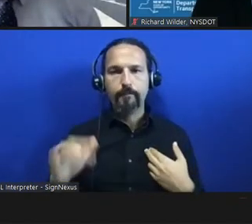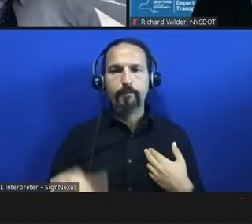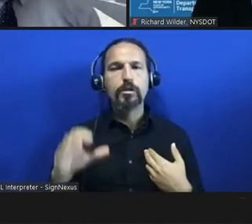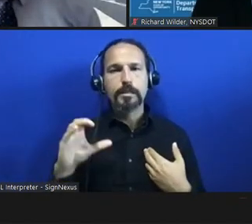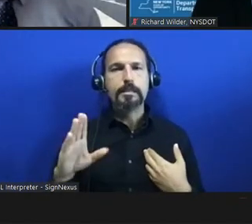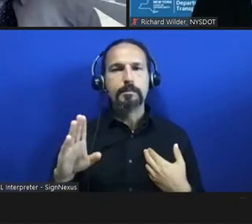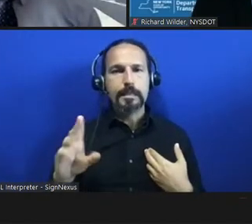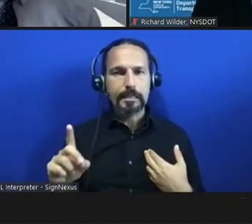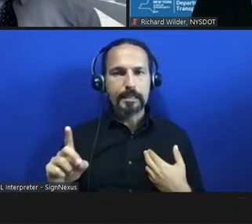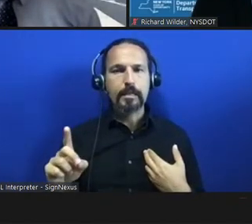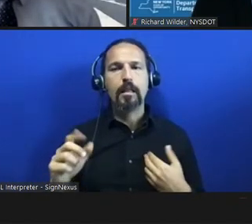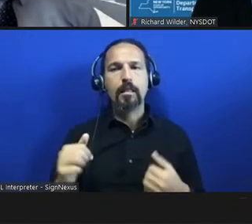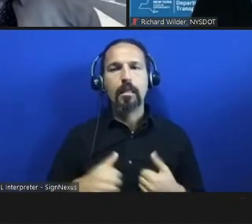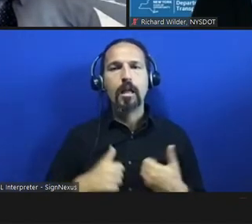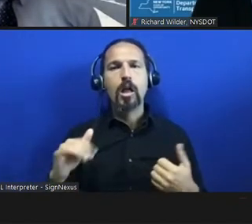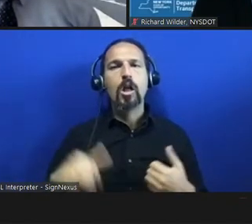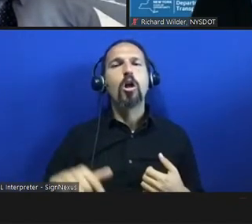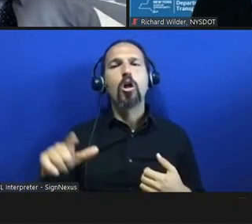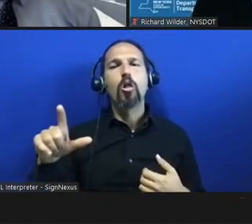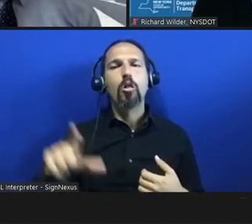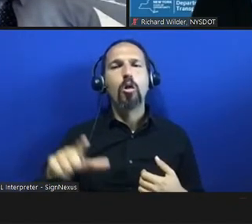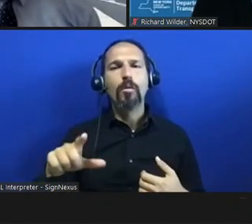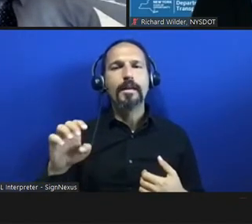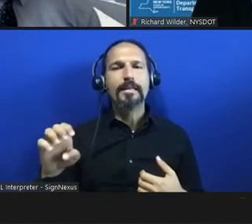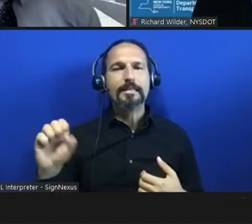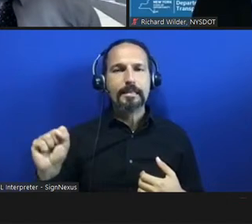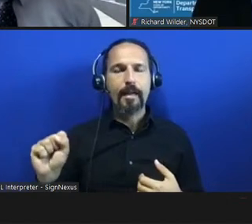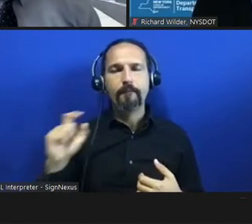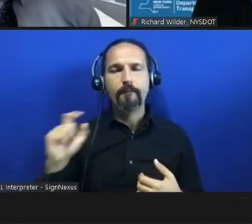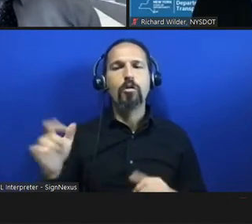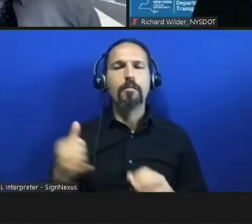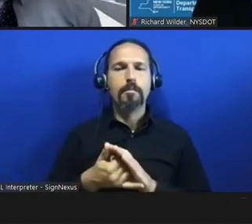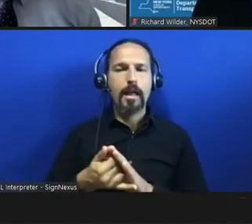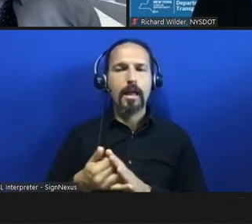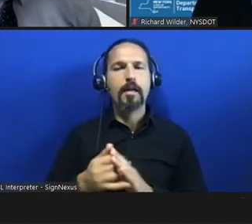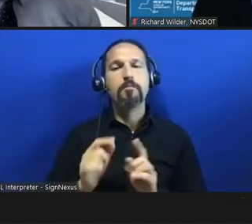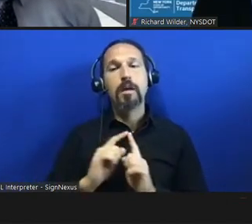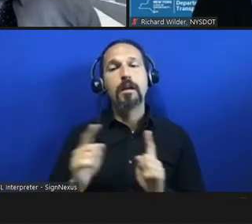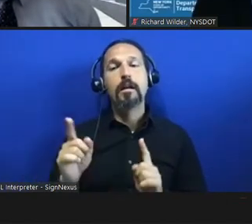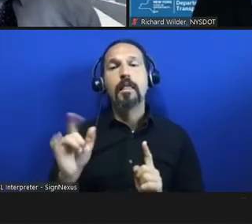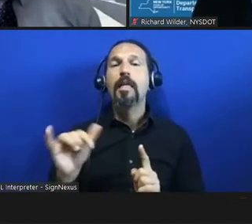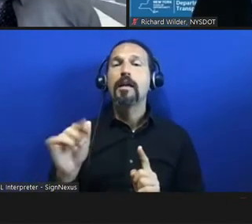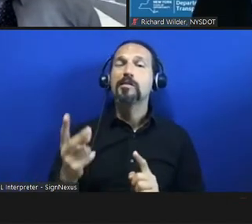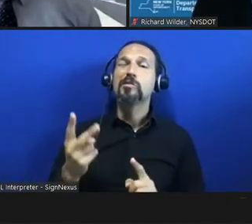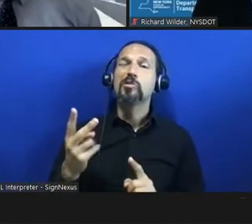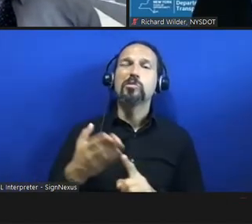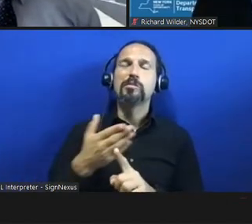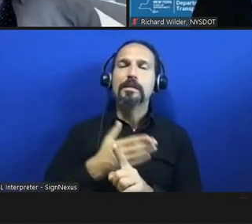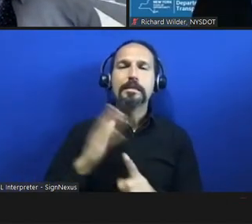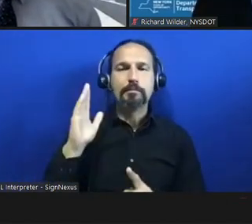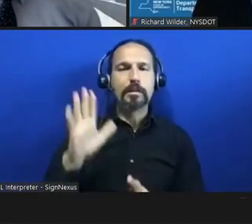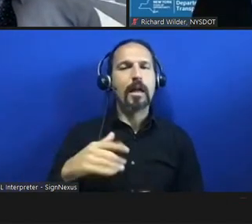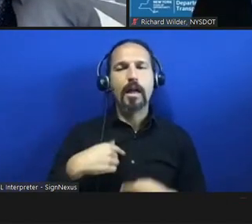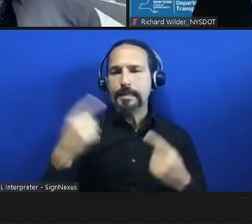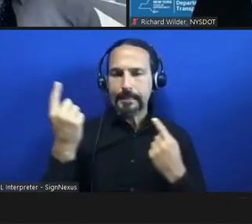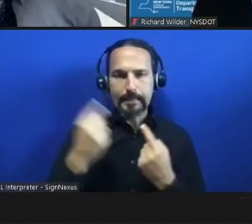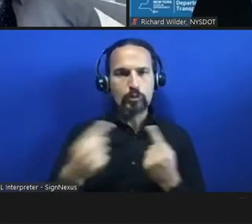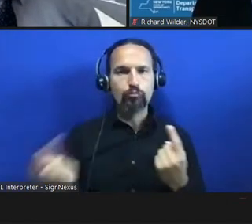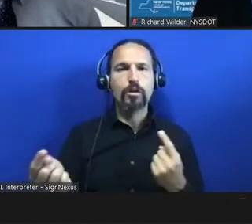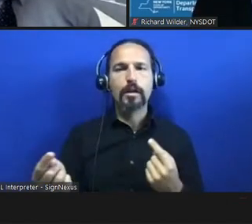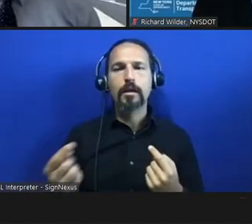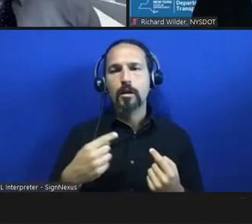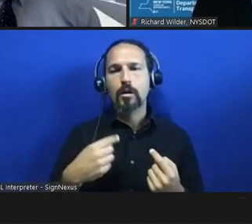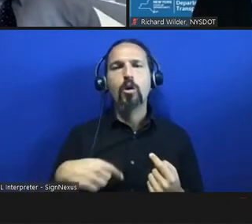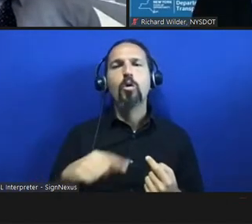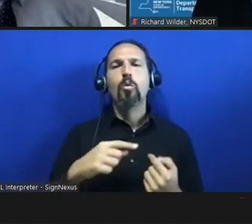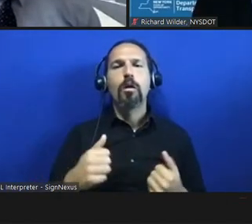business district we live on the Lower East Side of Manhattan and unlike uh two speakers ago I completely disagree with him we are